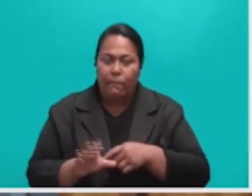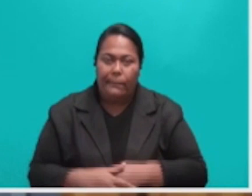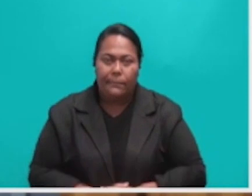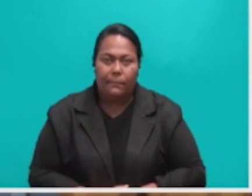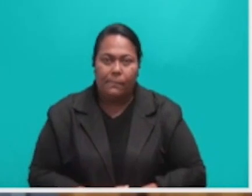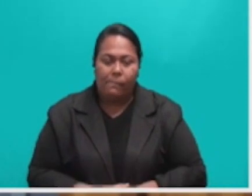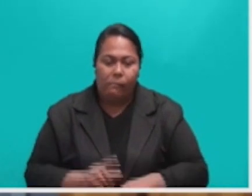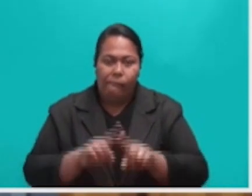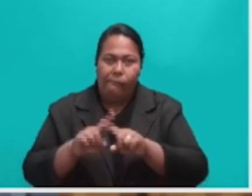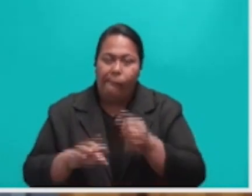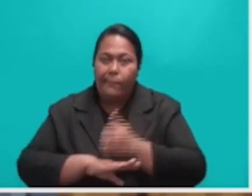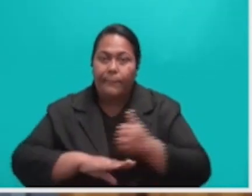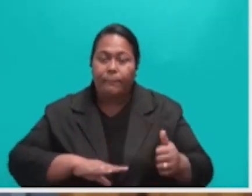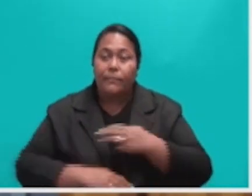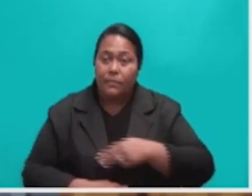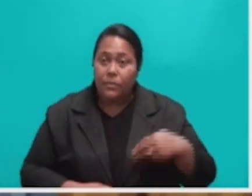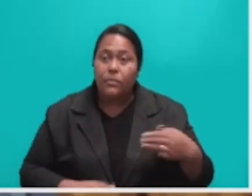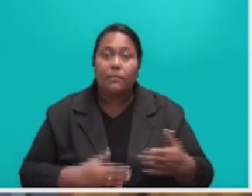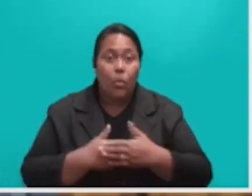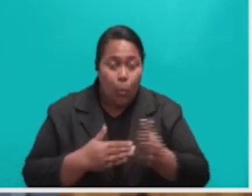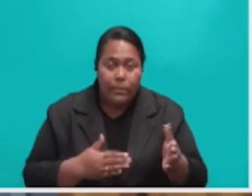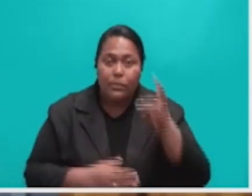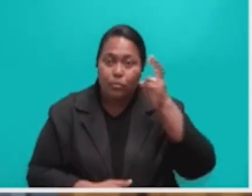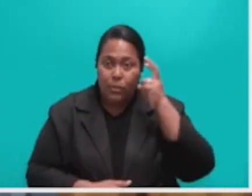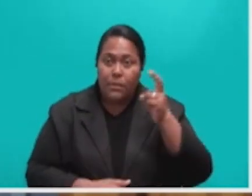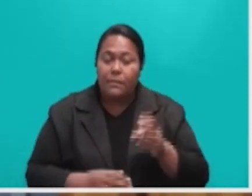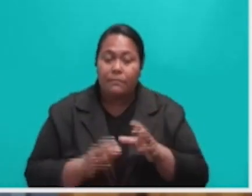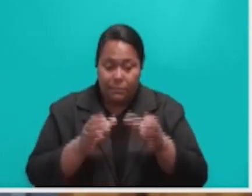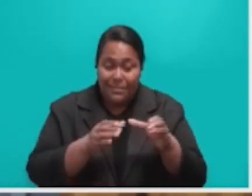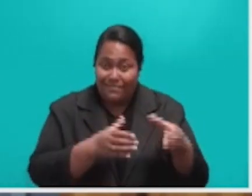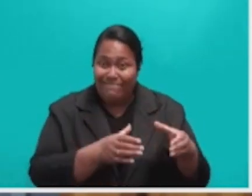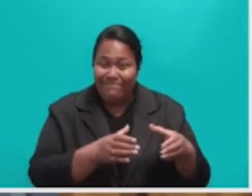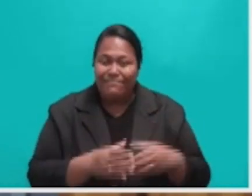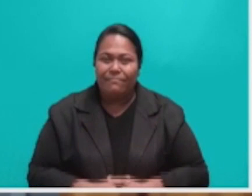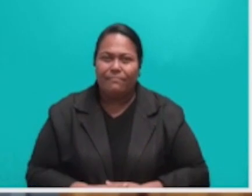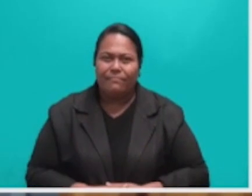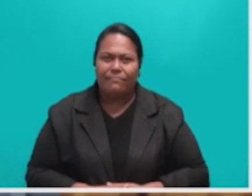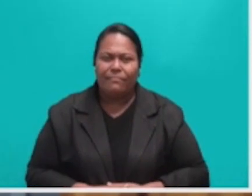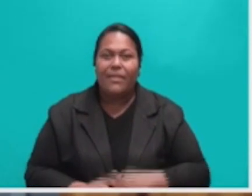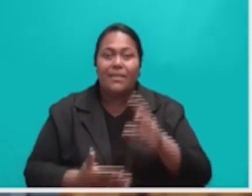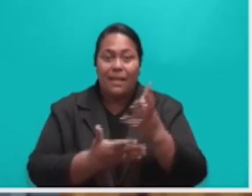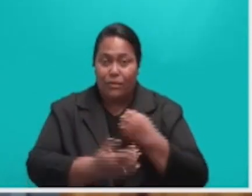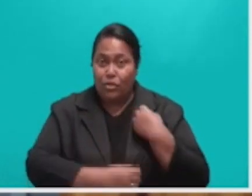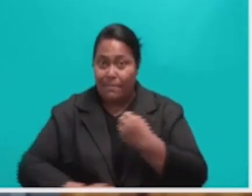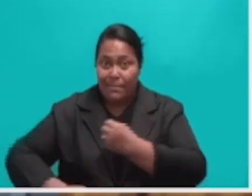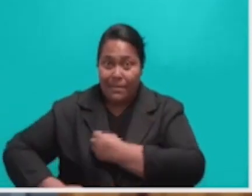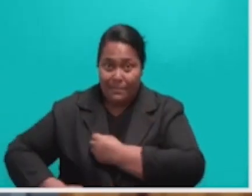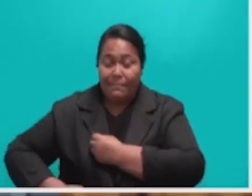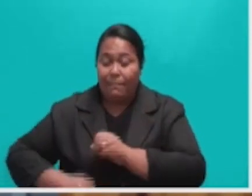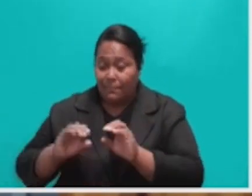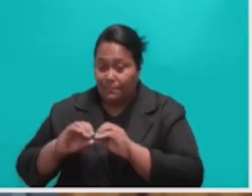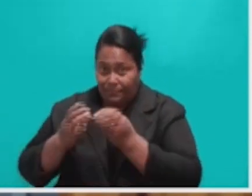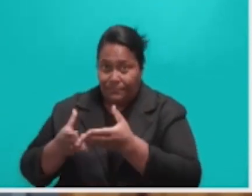and different government ministries for opening up their training facilities. In particular, Salvation Army, that has opened up a